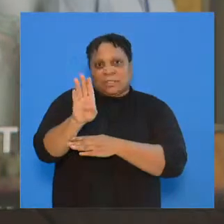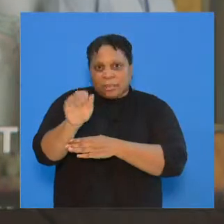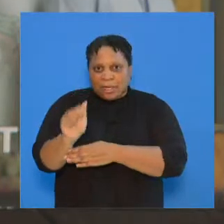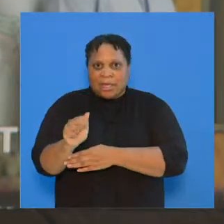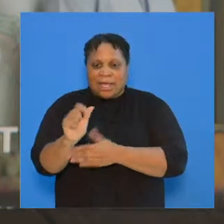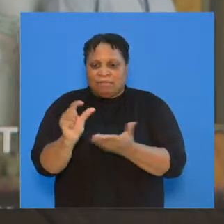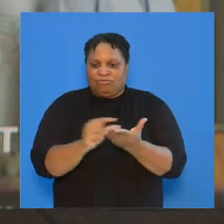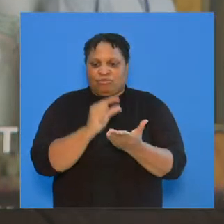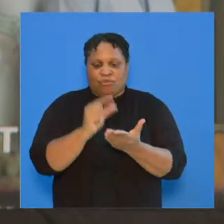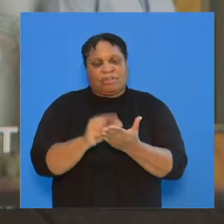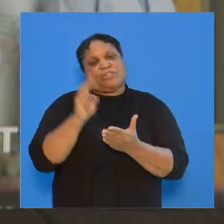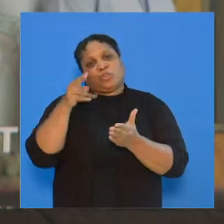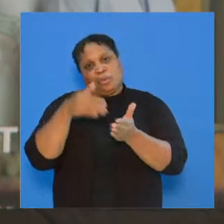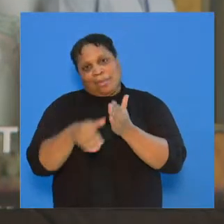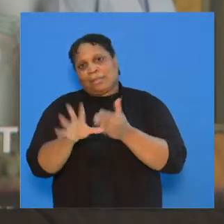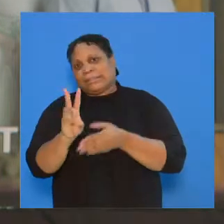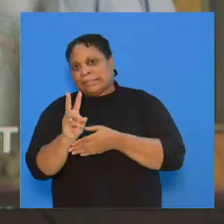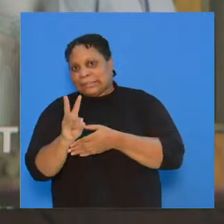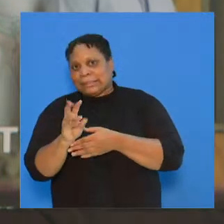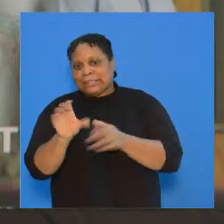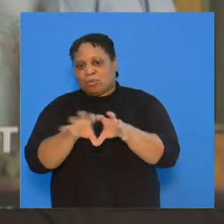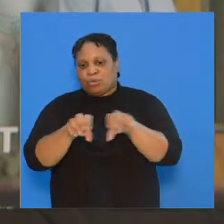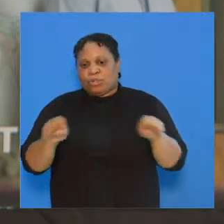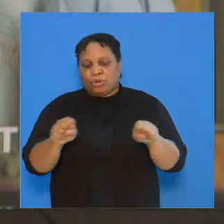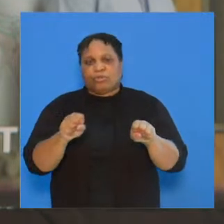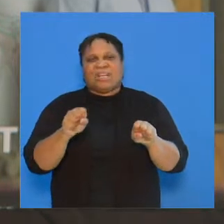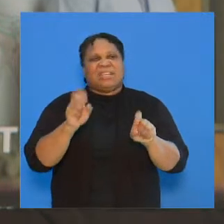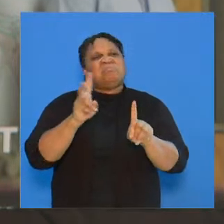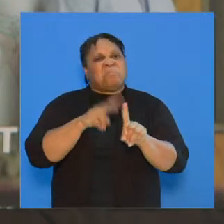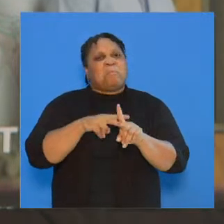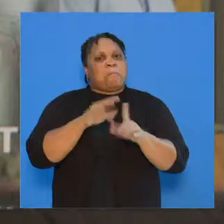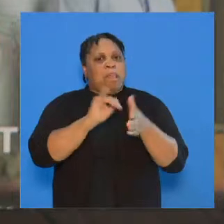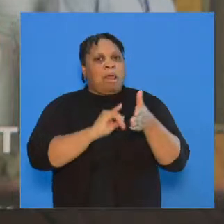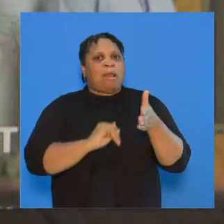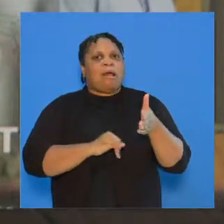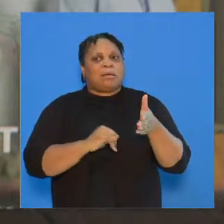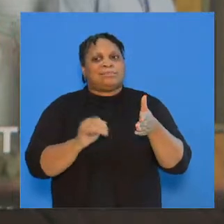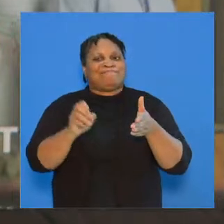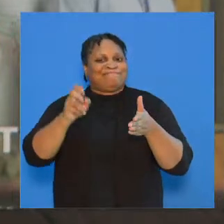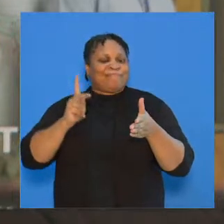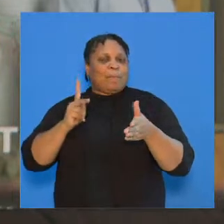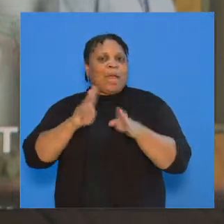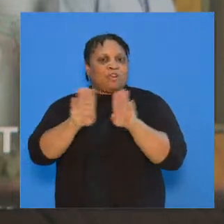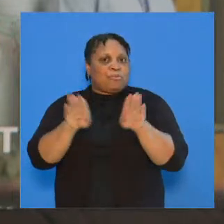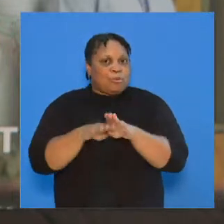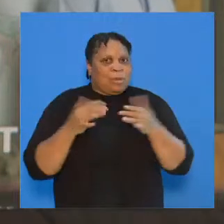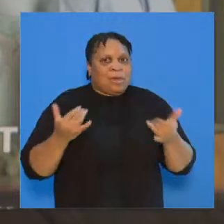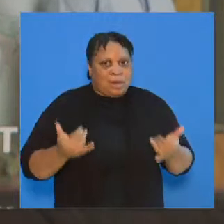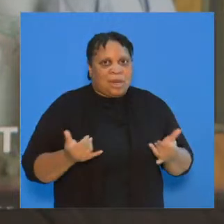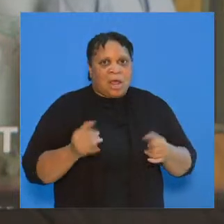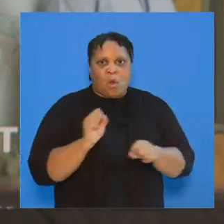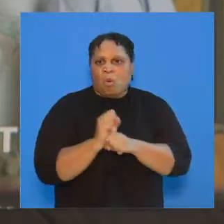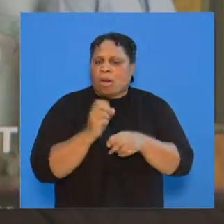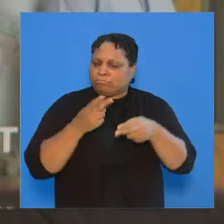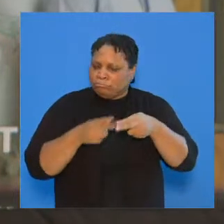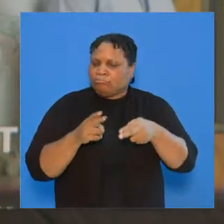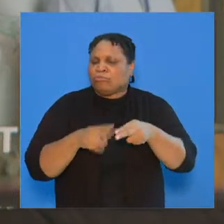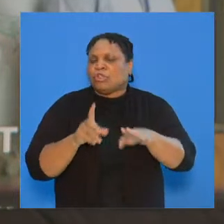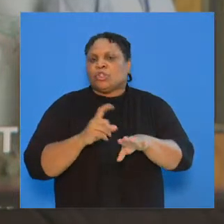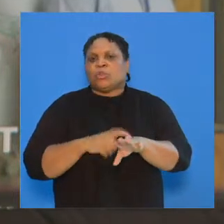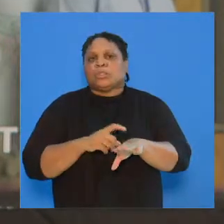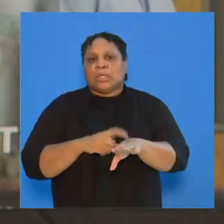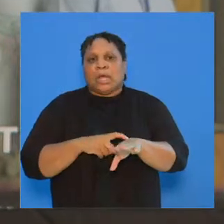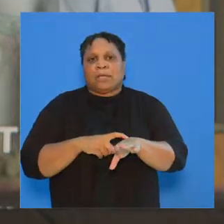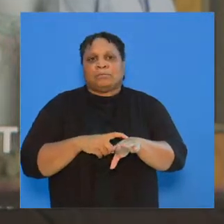Humber College in 2016 with a degree in applied arts and has returned to Bermuda after working for a short time in